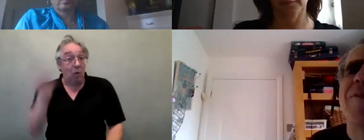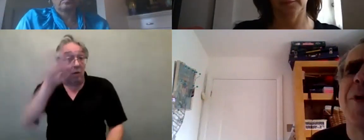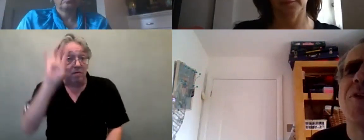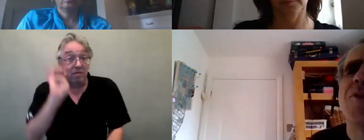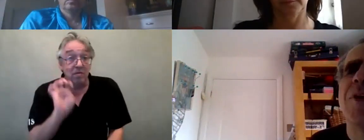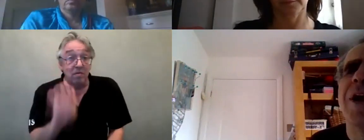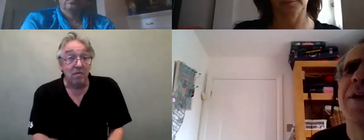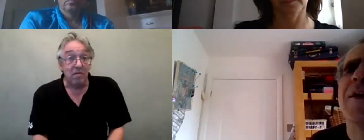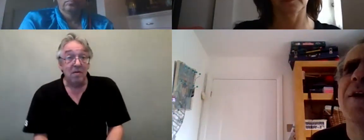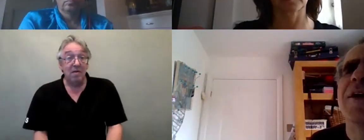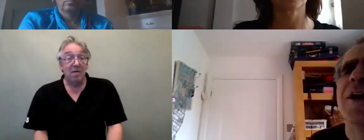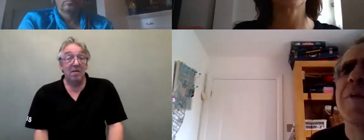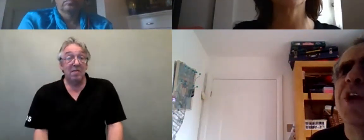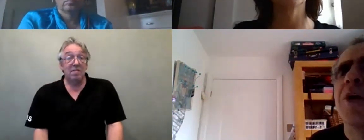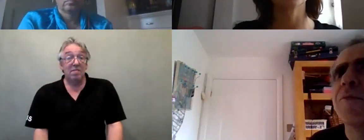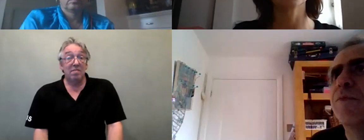begin to have a persona online,